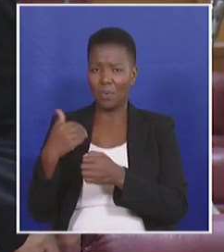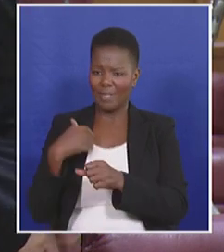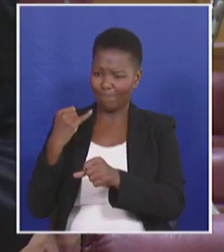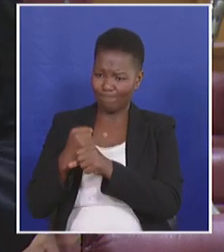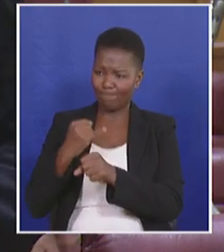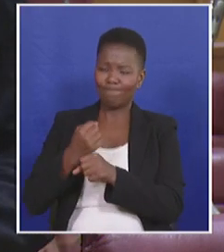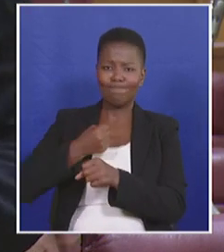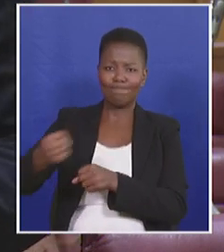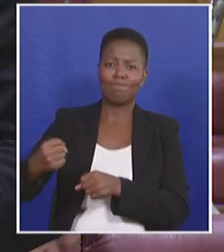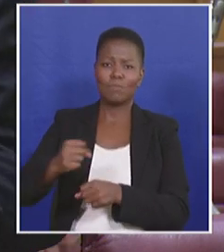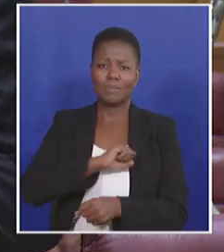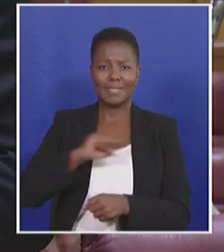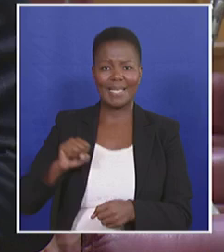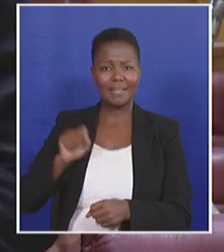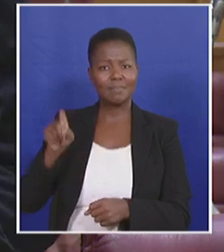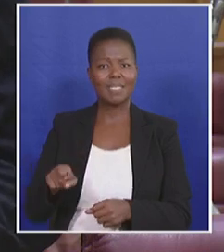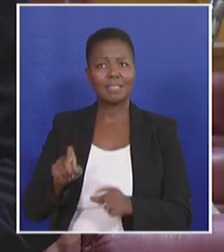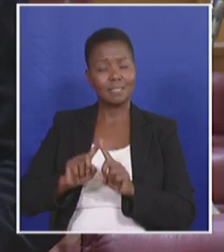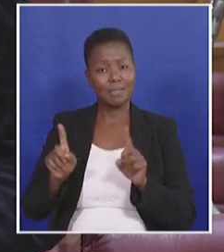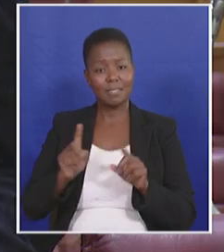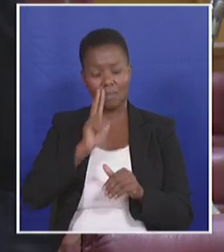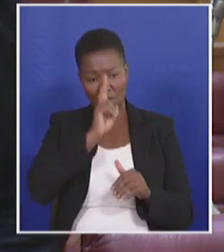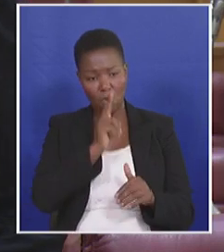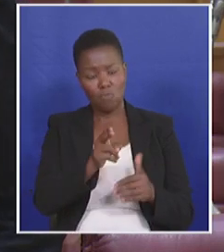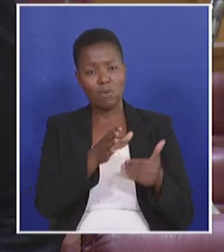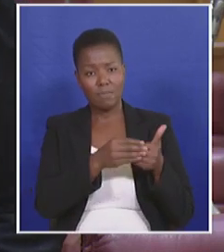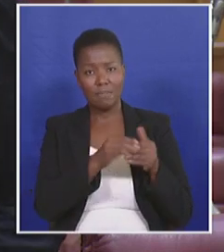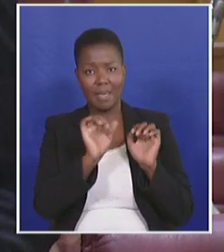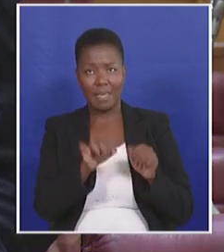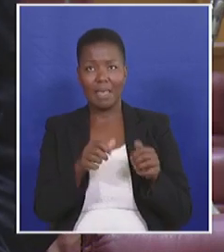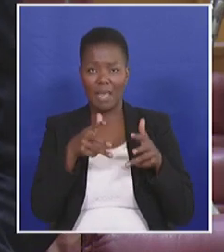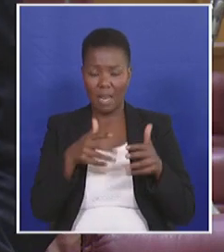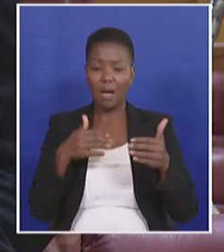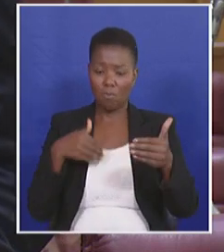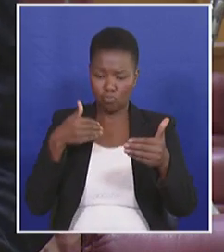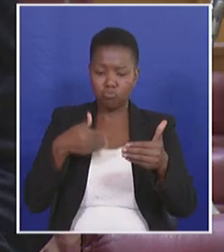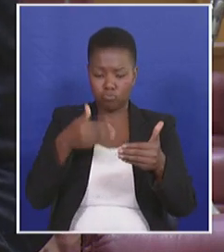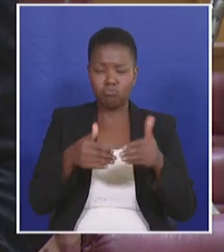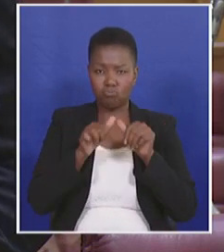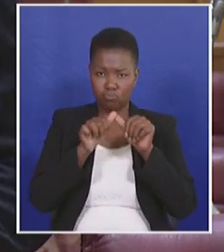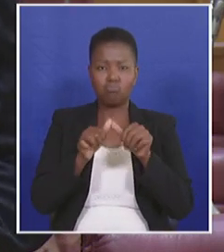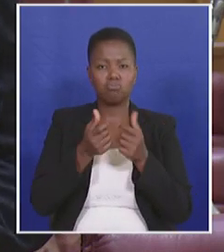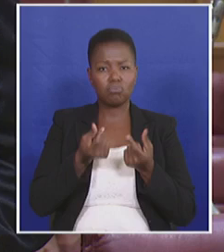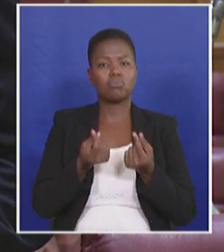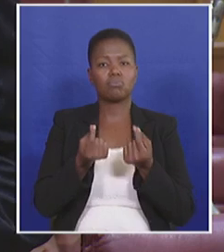this particular nature and so on. But honorable member, the question is that this is ongoing work in terms